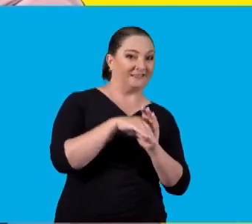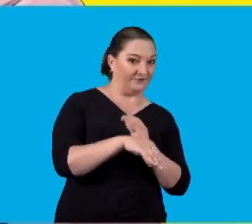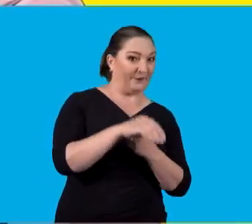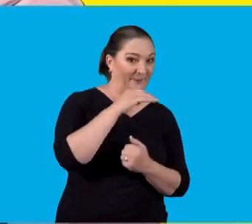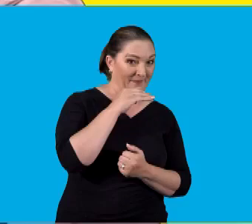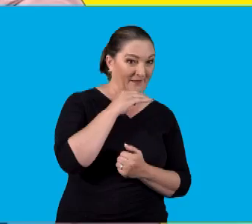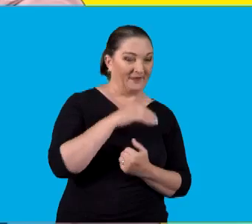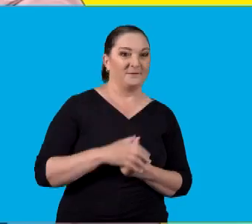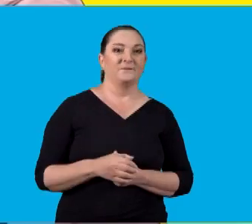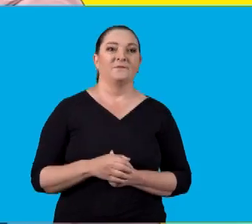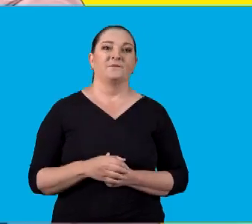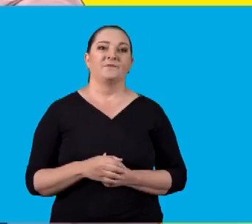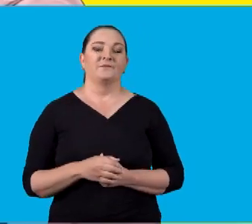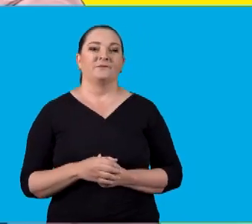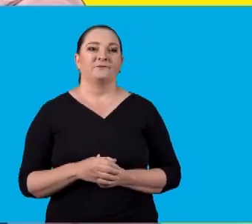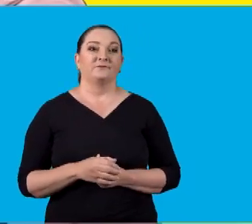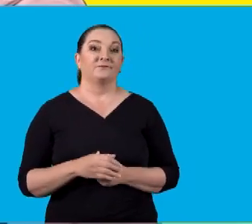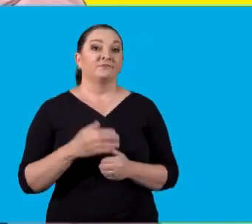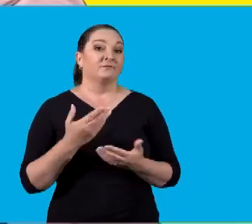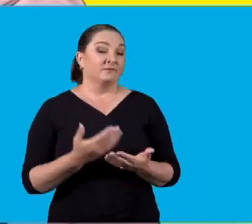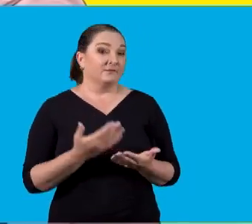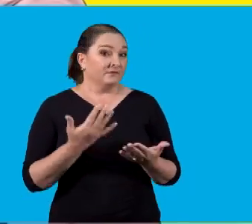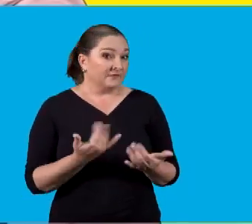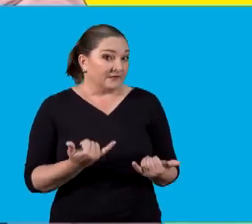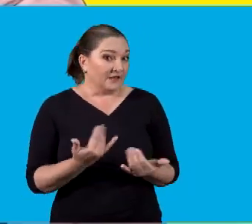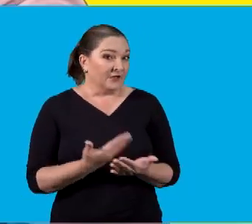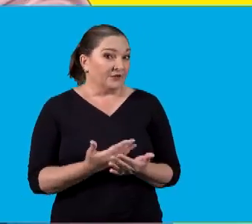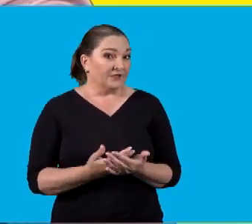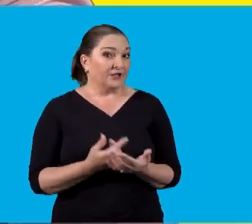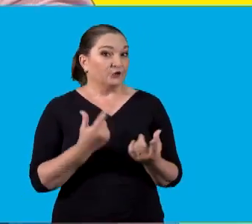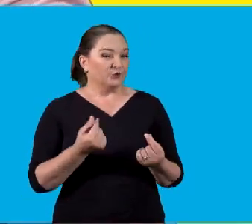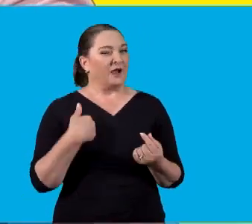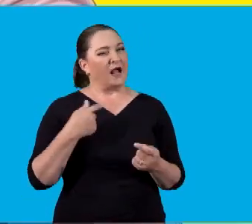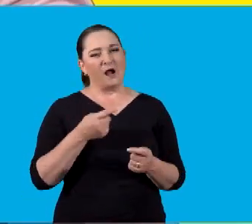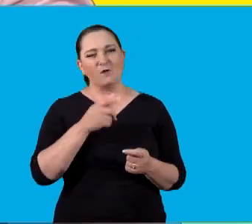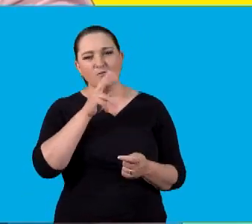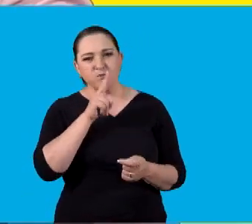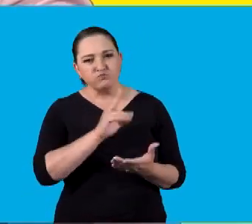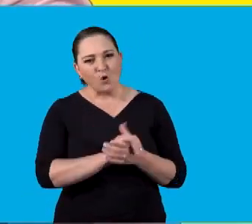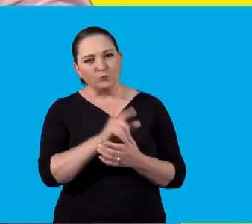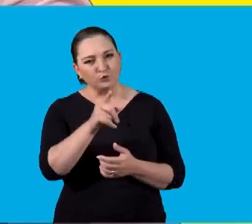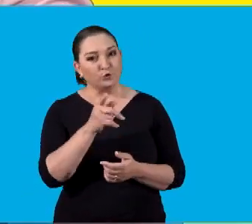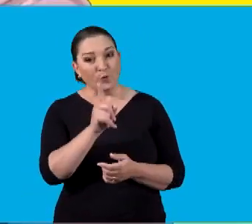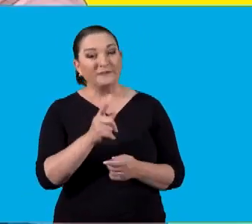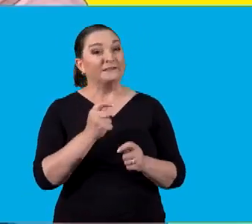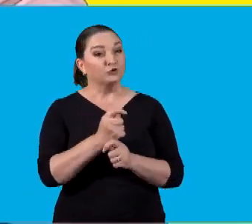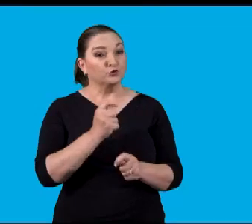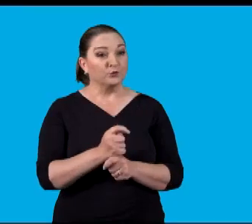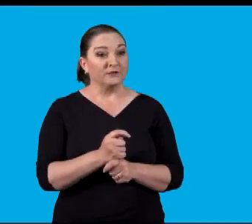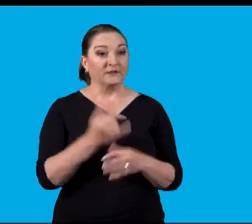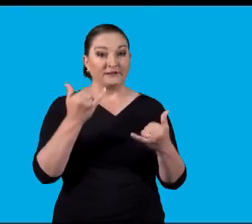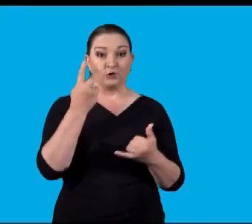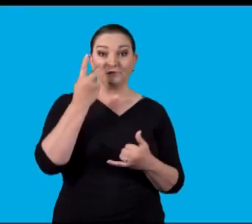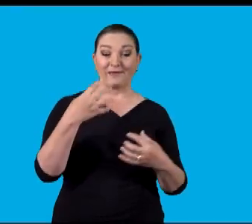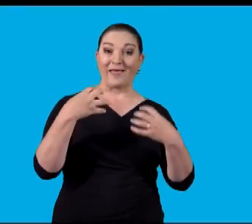another quicker way of doing this again, where you come and I show you the trick that I promised you earlier on. That when